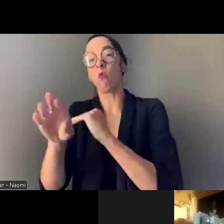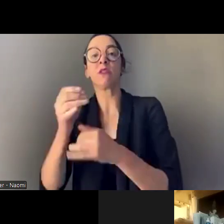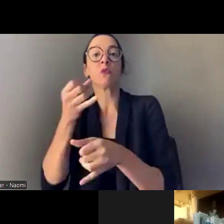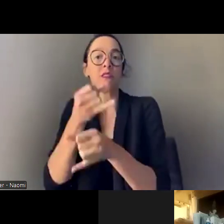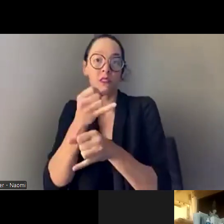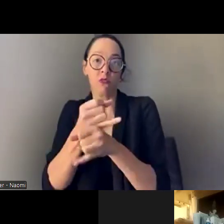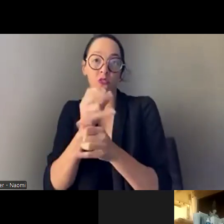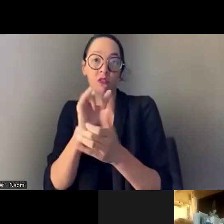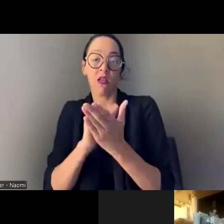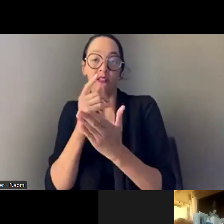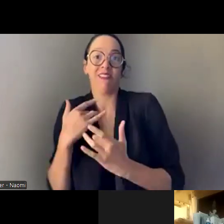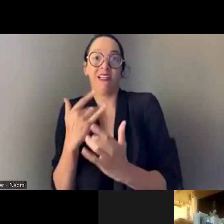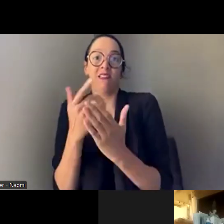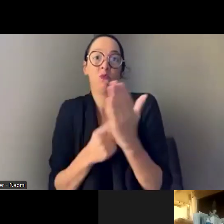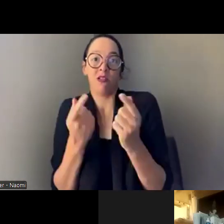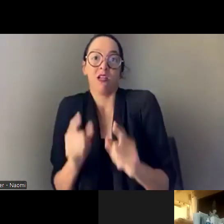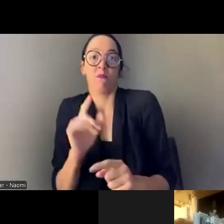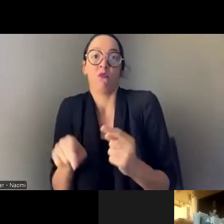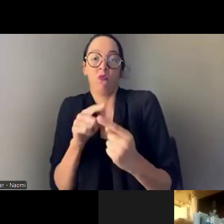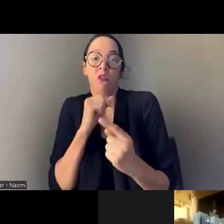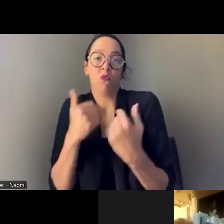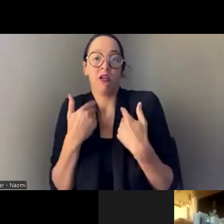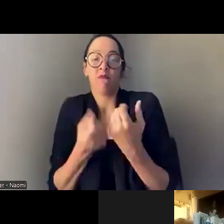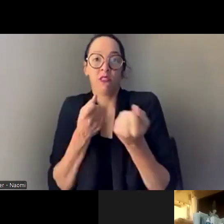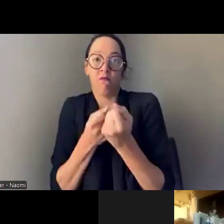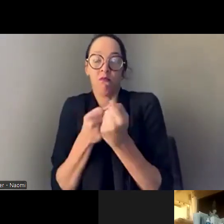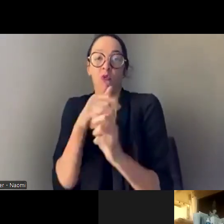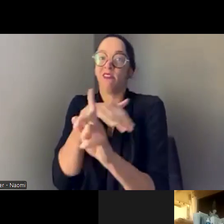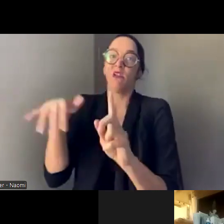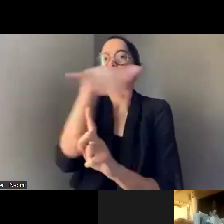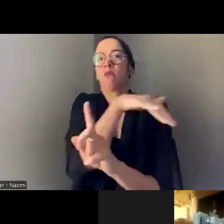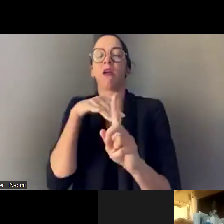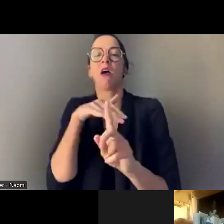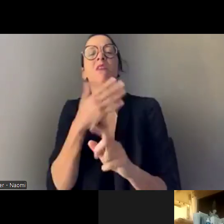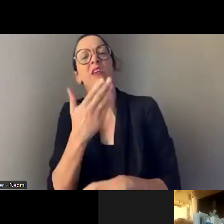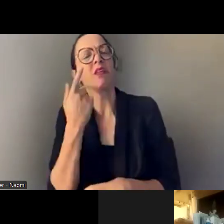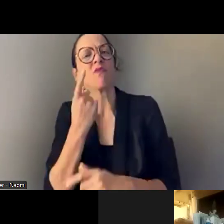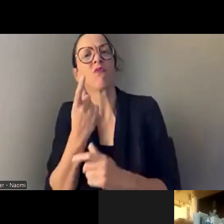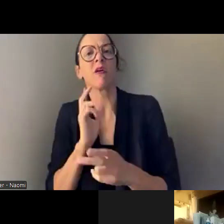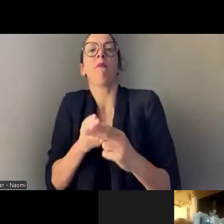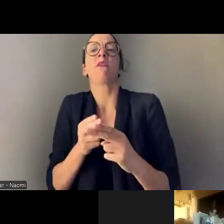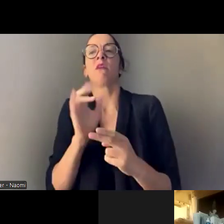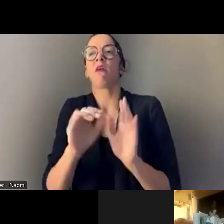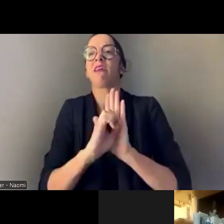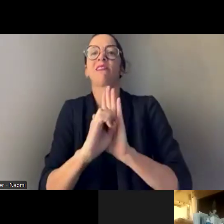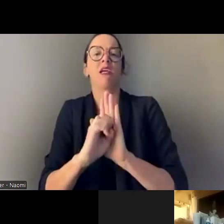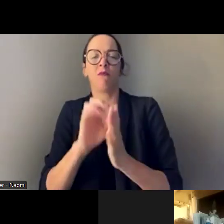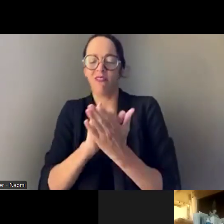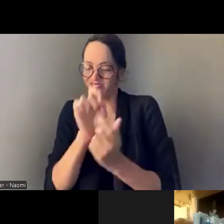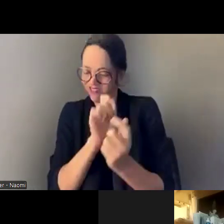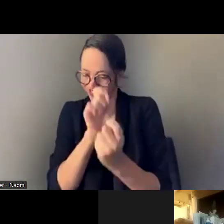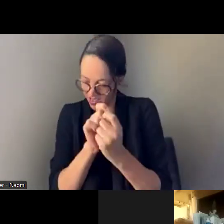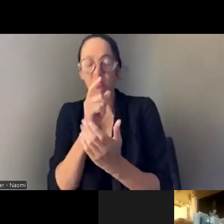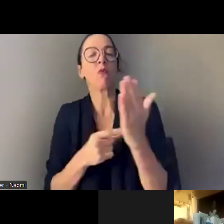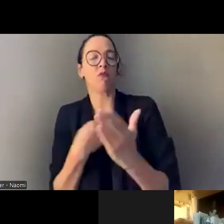you for bringing up that example. It is exactly the kind of thing that we want to recommend collecting data on across the systems. And